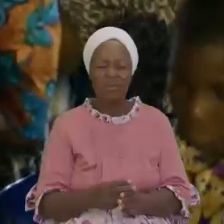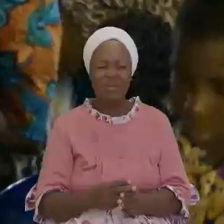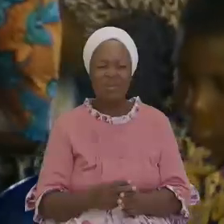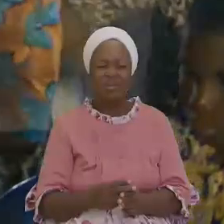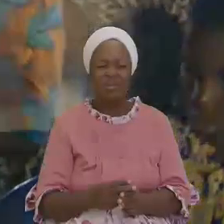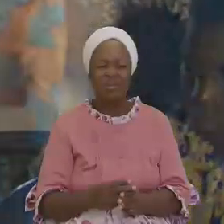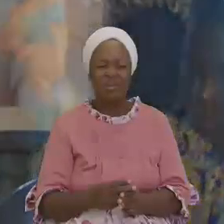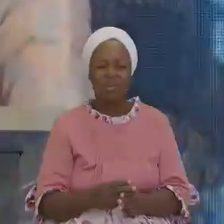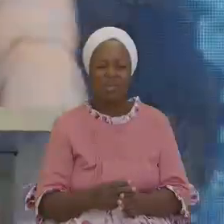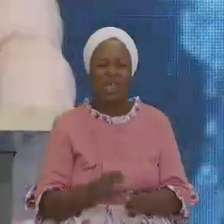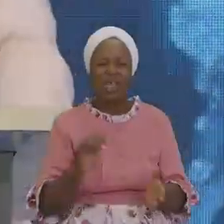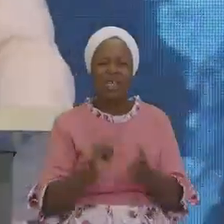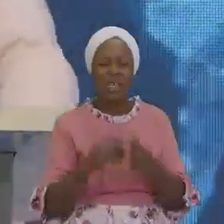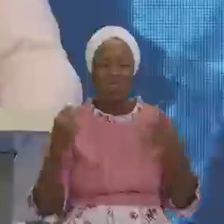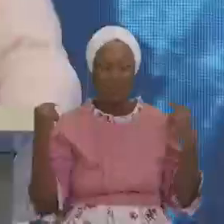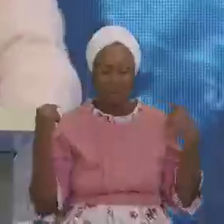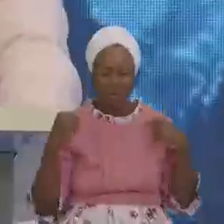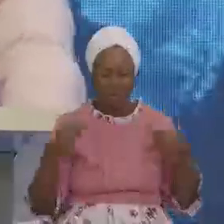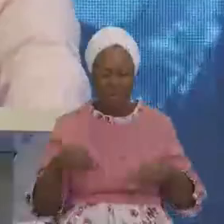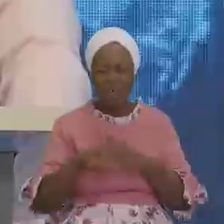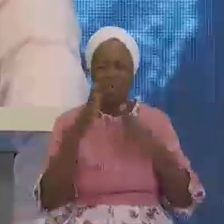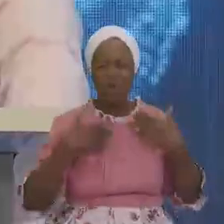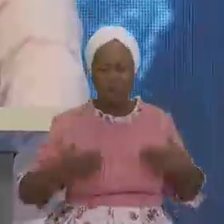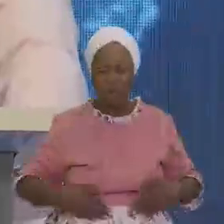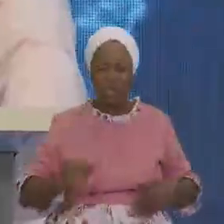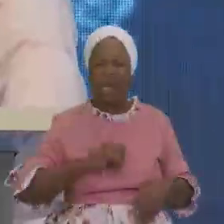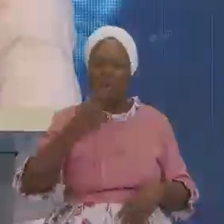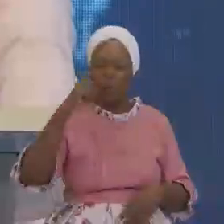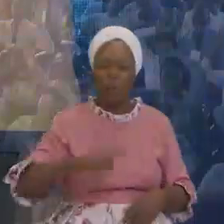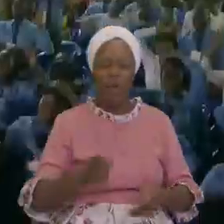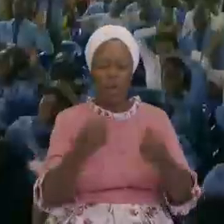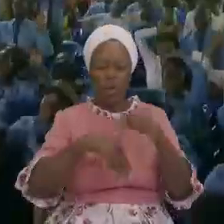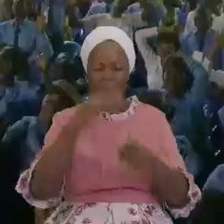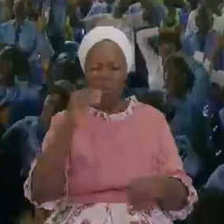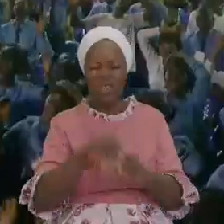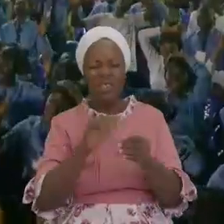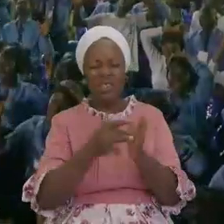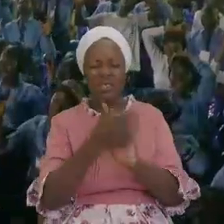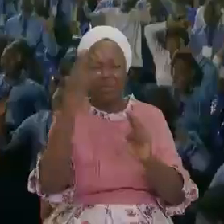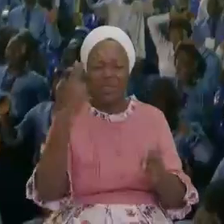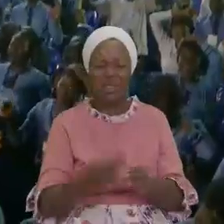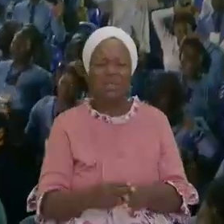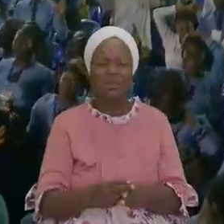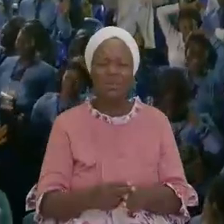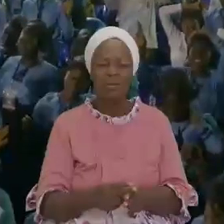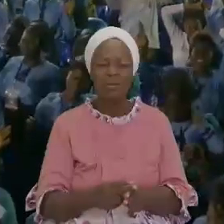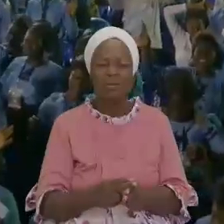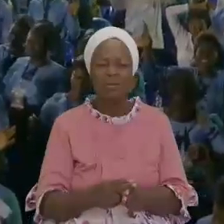That pain in your body, I command, come out in Jesus' name.